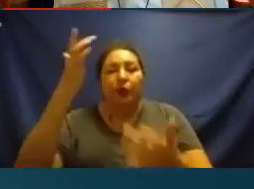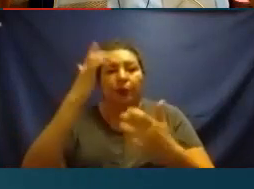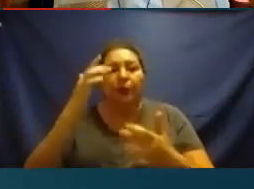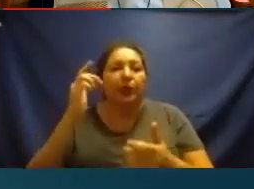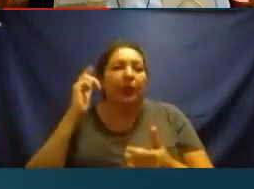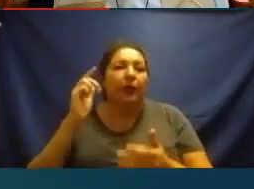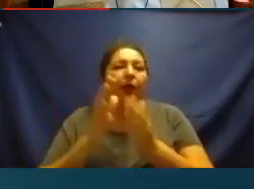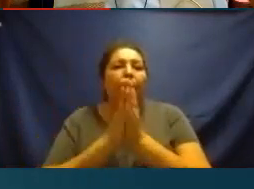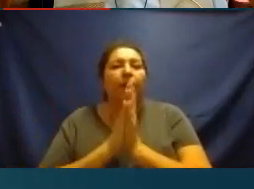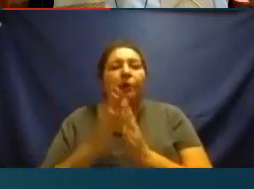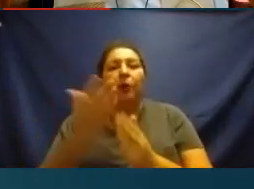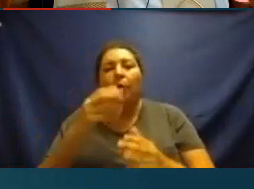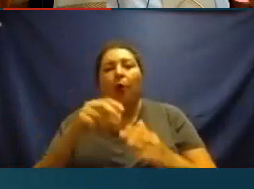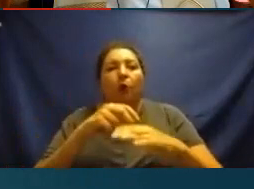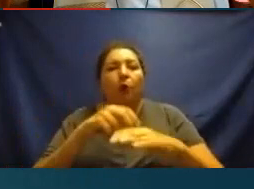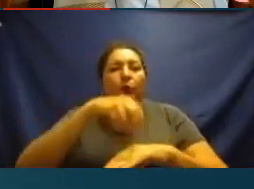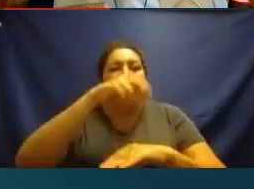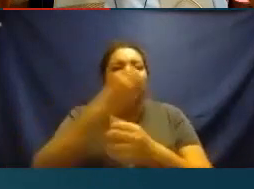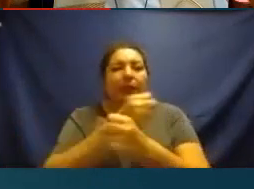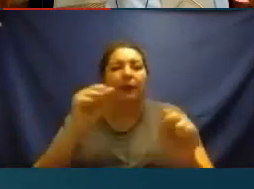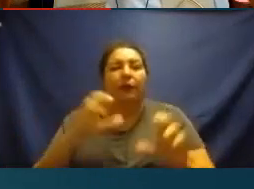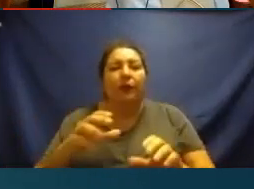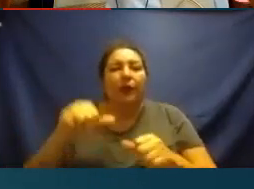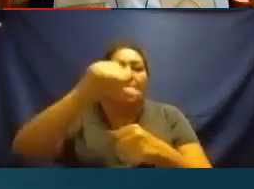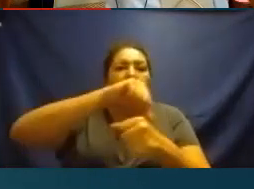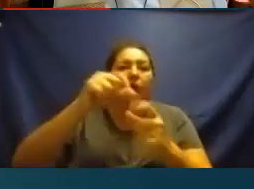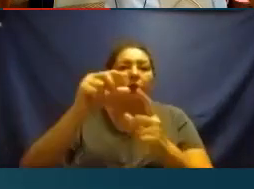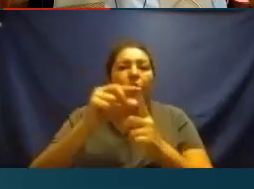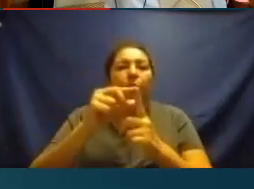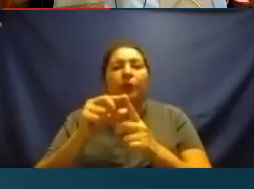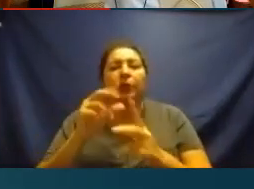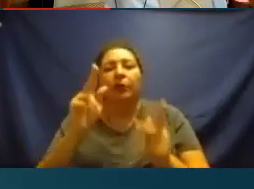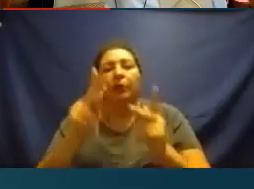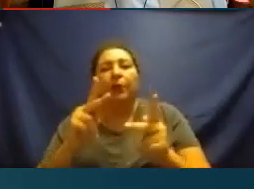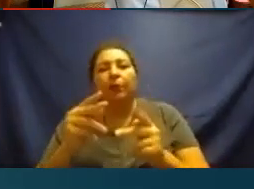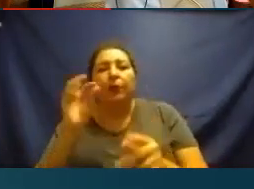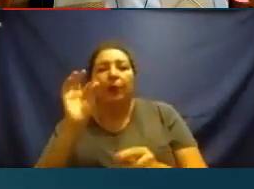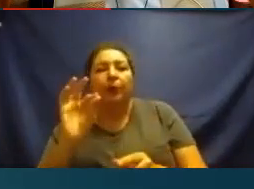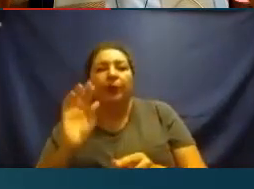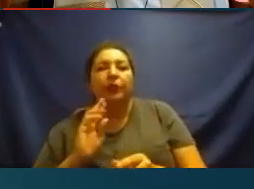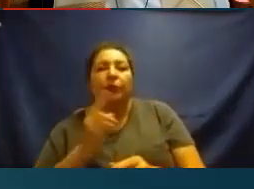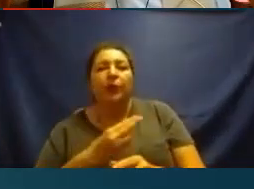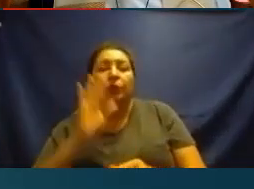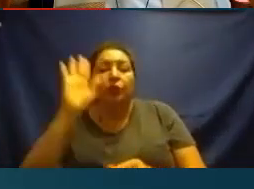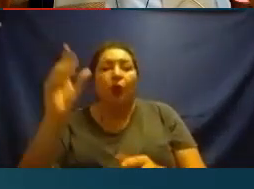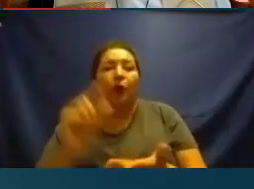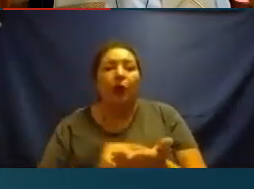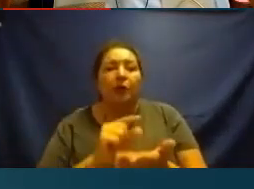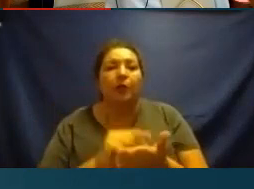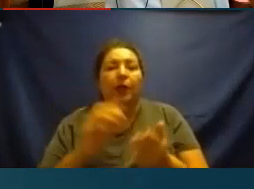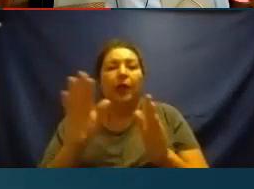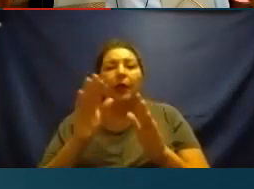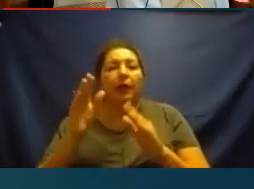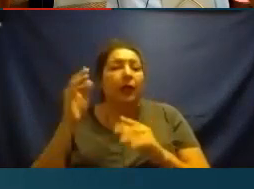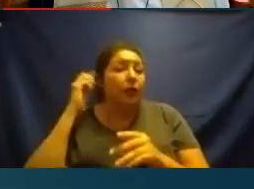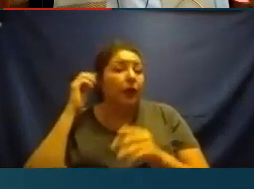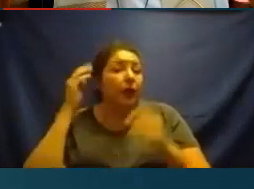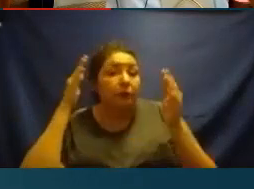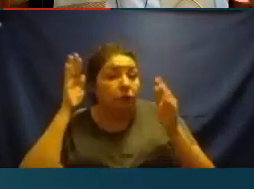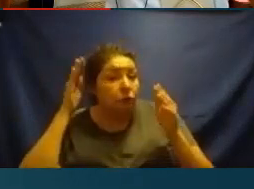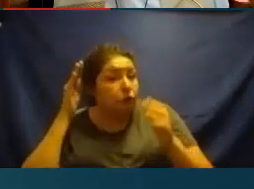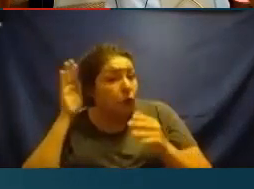O risen Savior, anoint the words of those who preach to us your gospel, and open our ears to hear